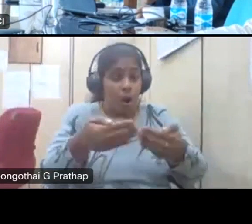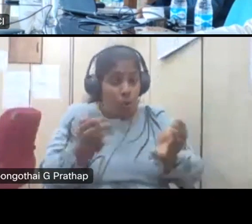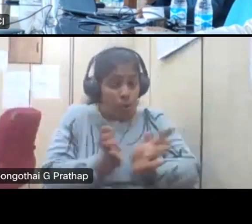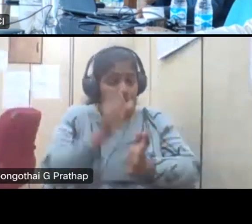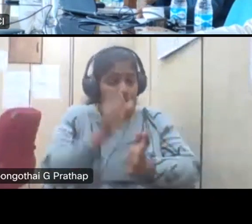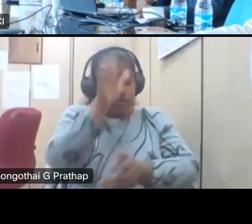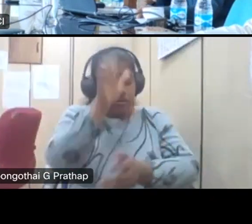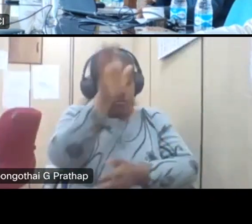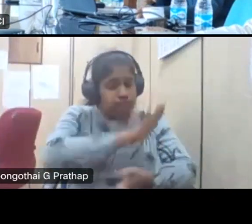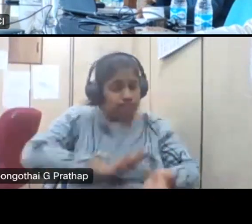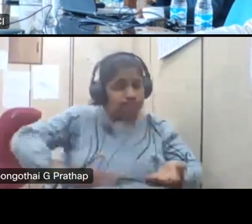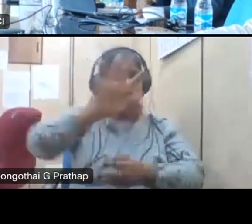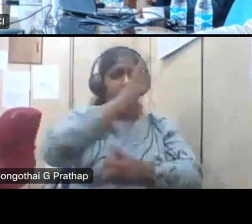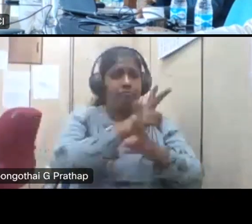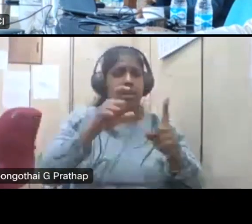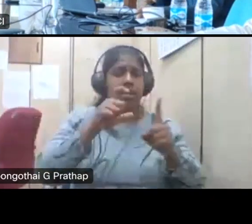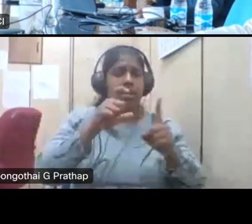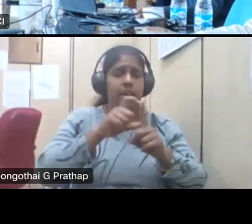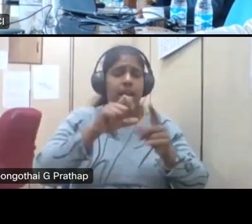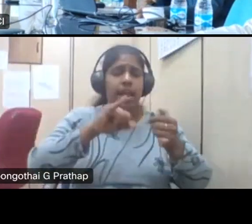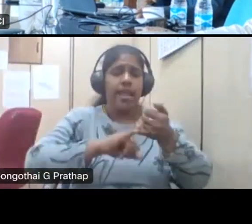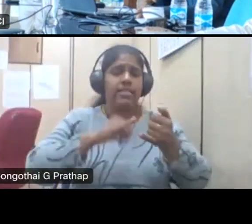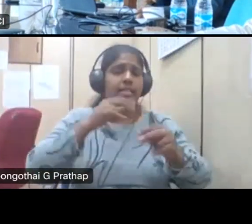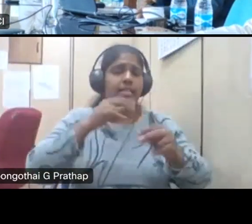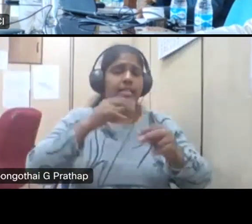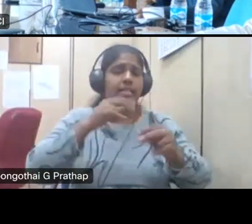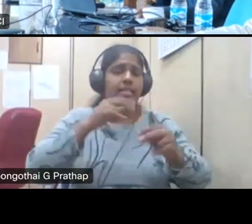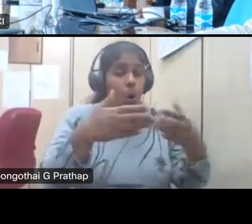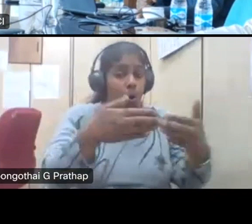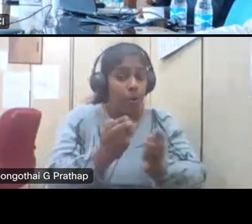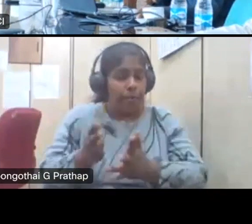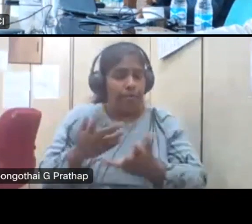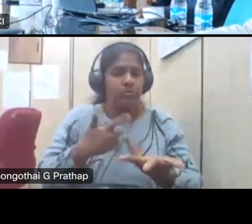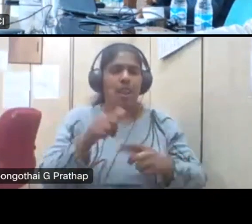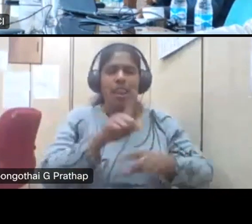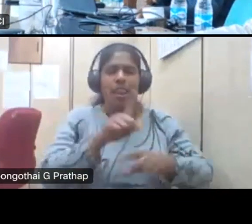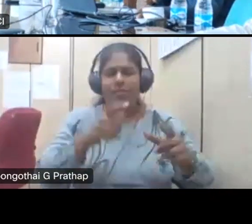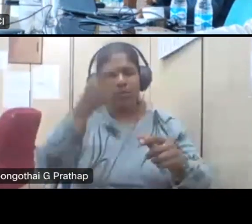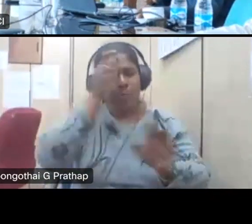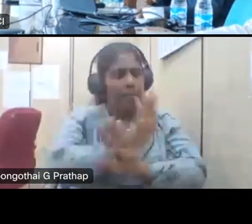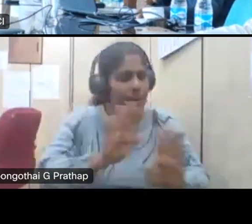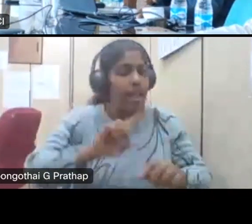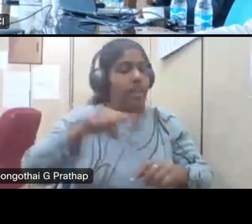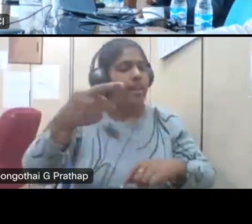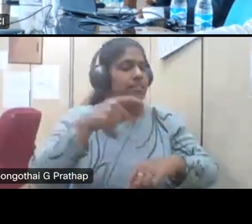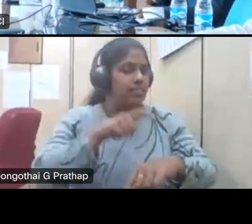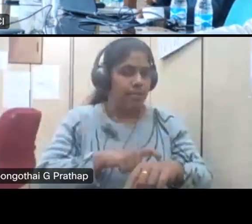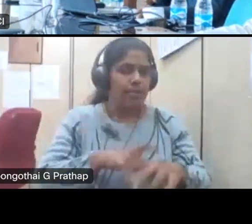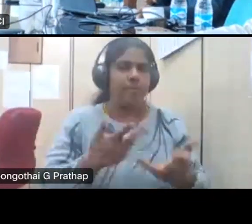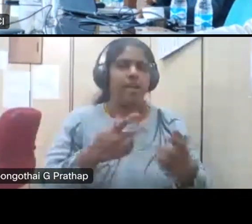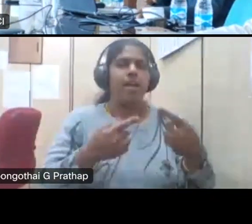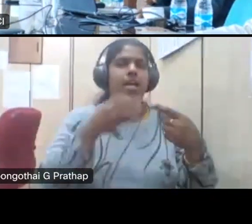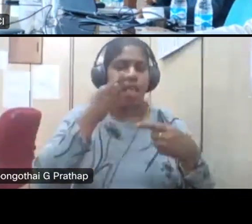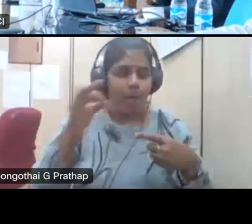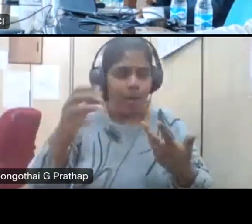country. DSFI has created that. We can have no language barriers. The next time we can have it in Telugu, in